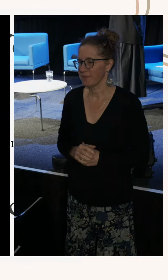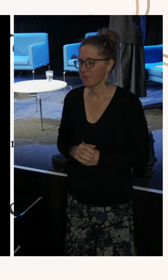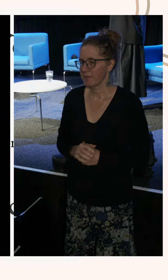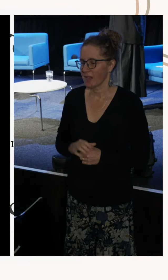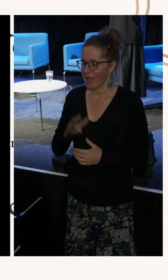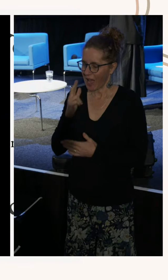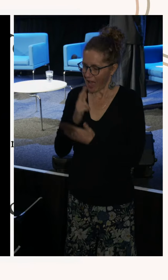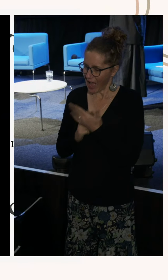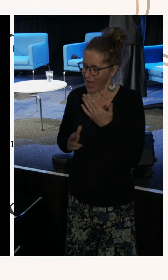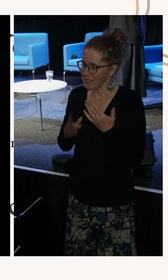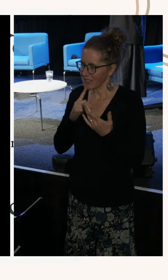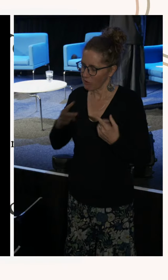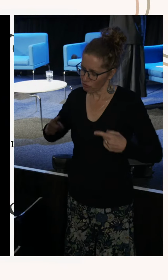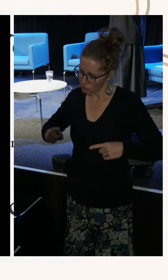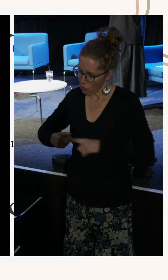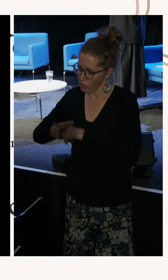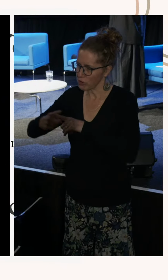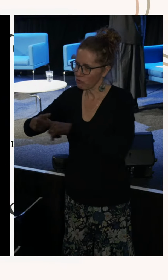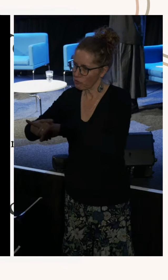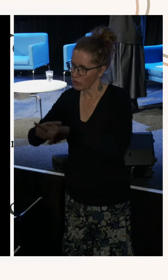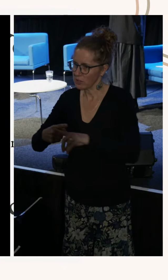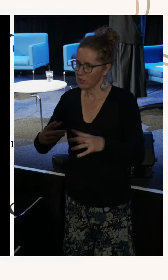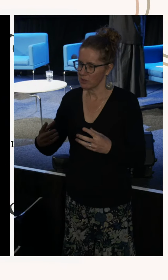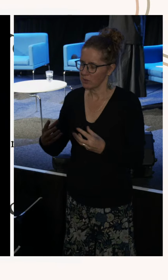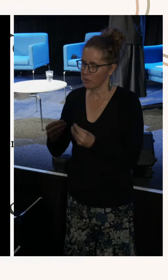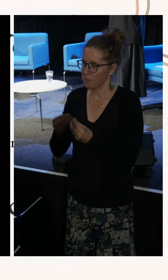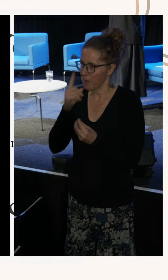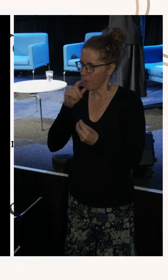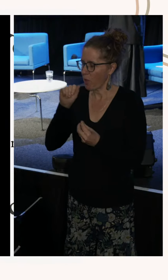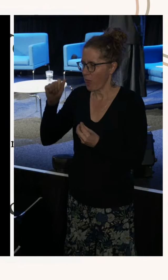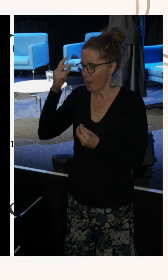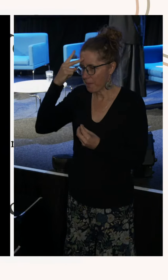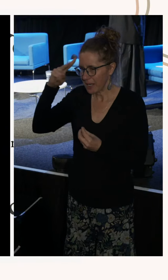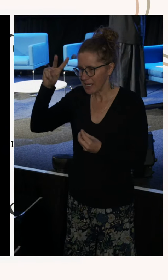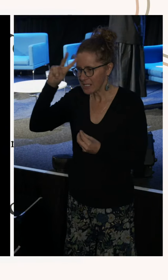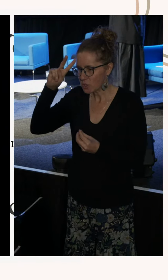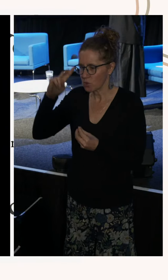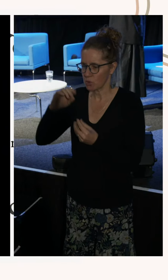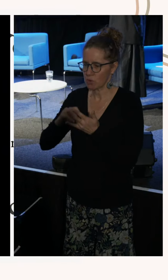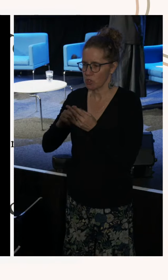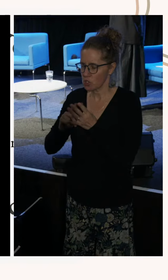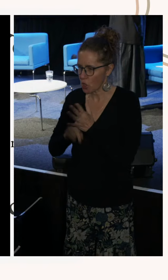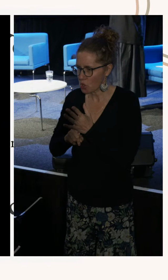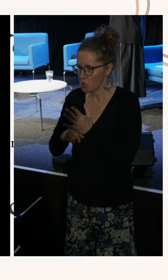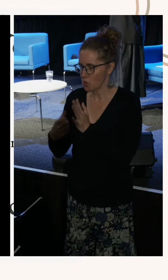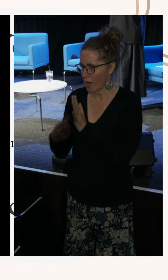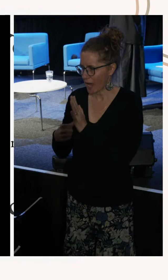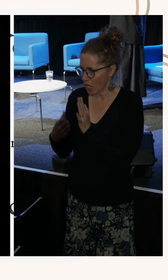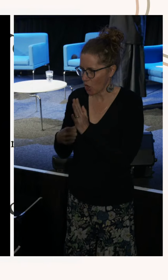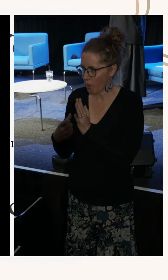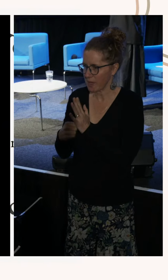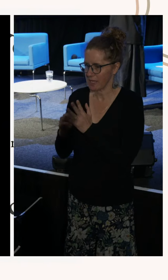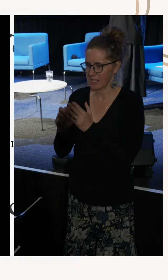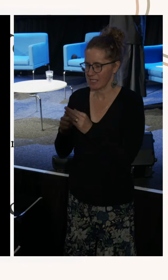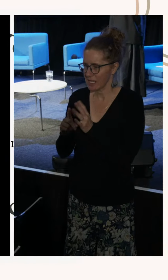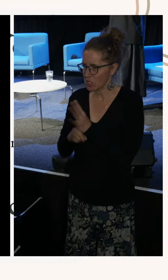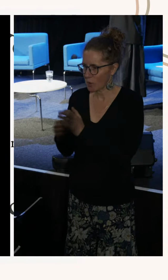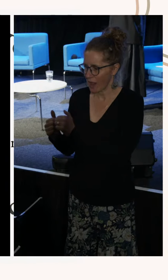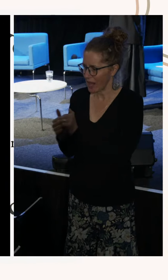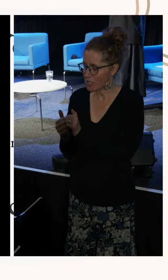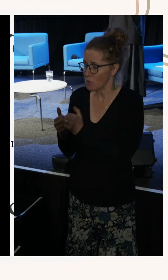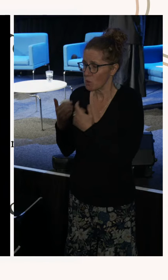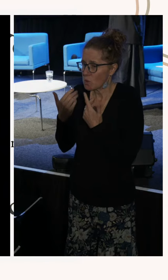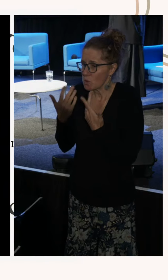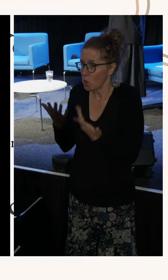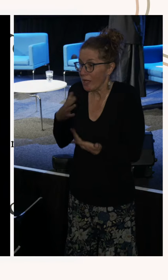of our identities and situate us among other fans whose political, social, economic, gender, sexual allegiances we will never and won't need to